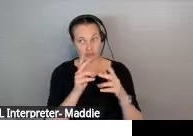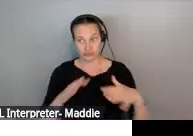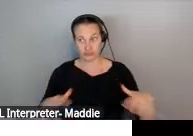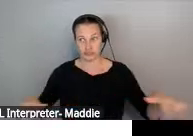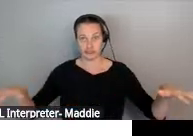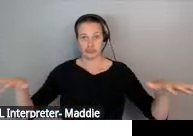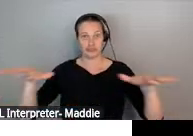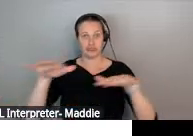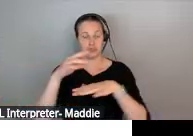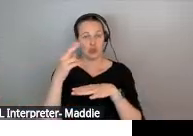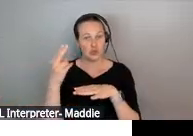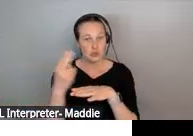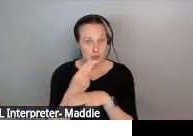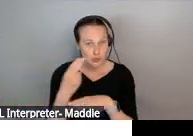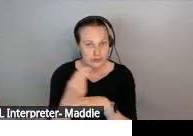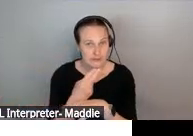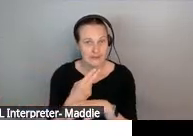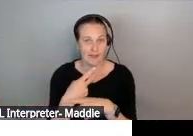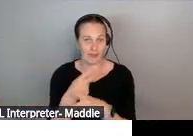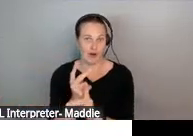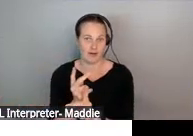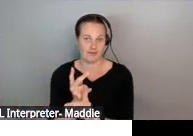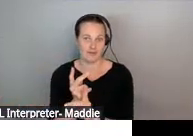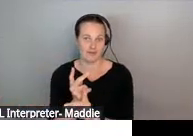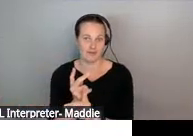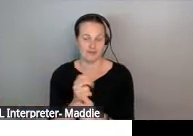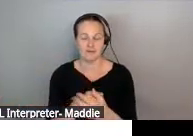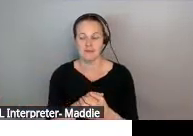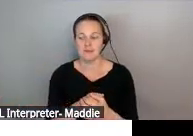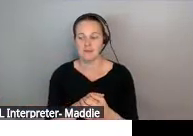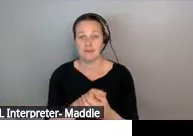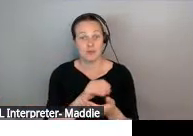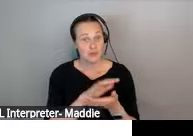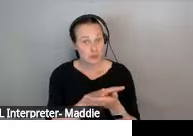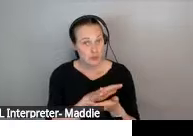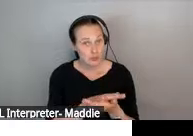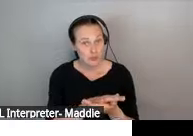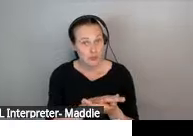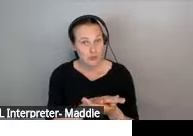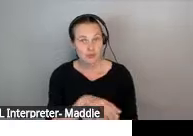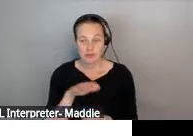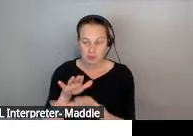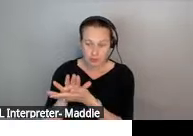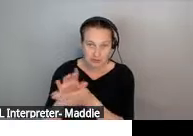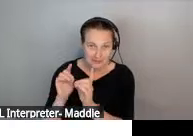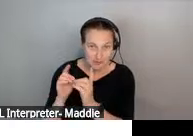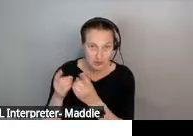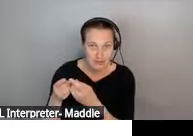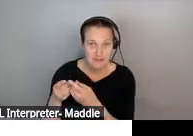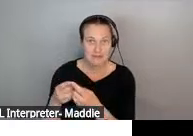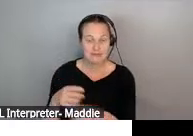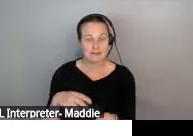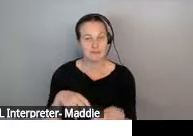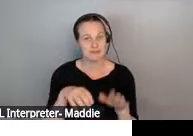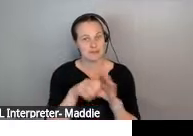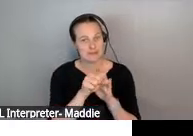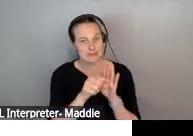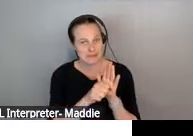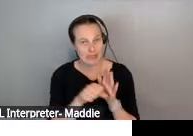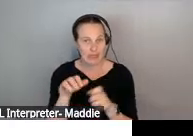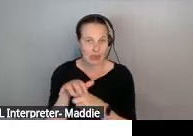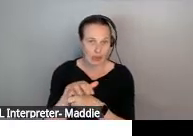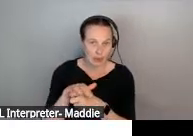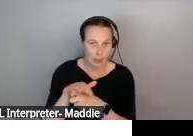accessible products. And so schools and school districts, the state and local